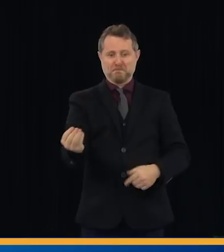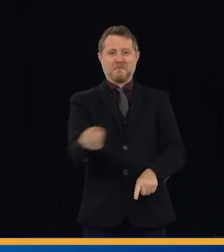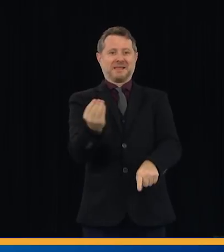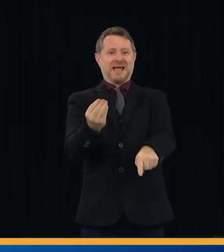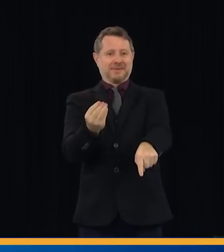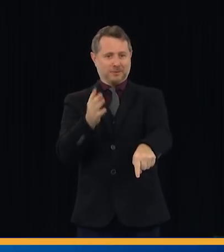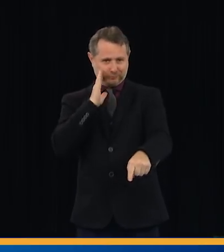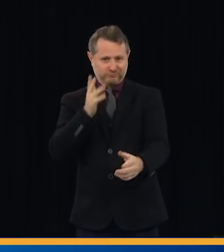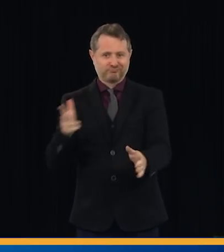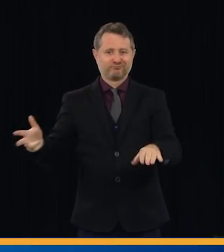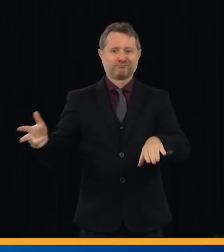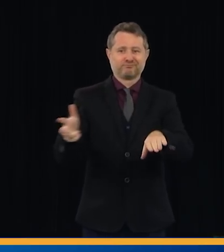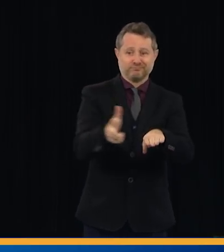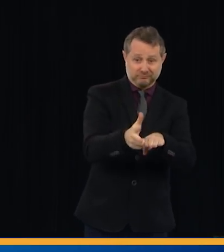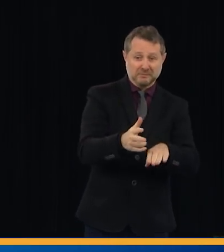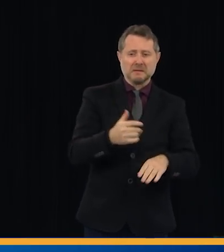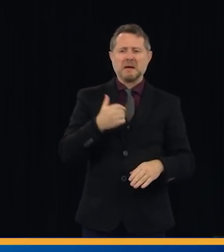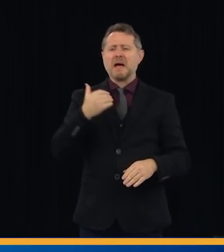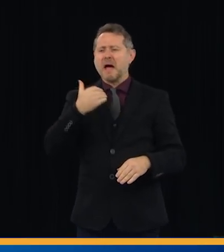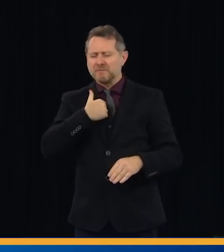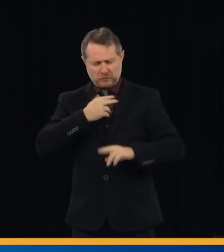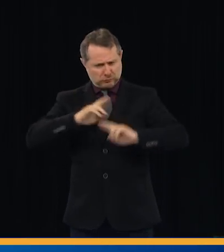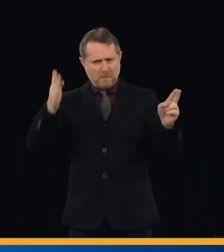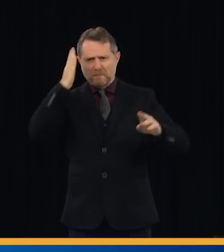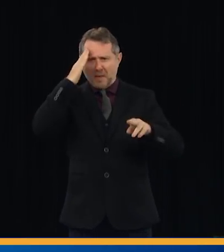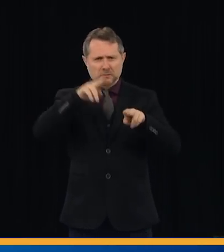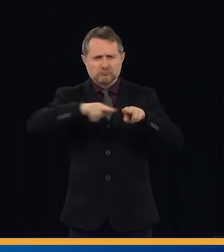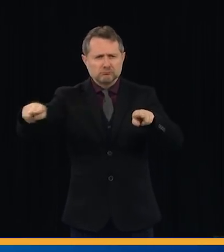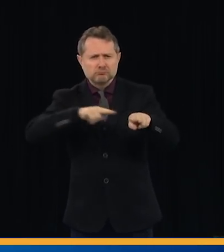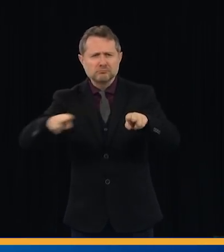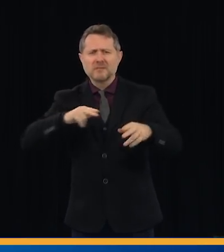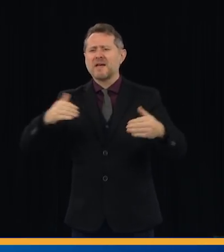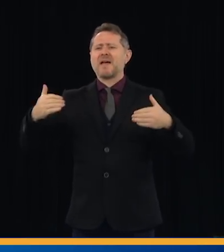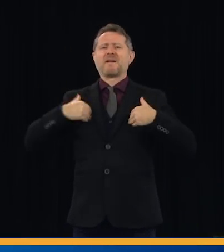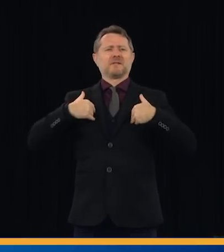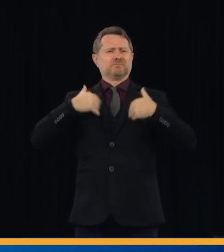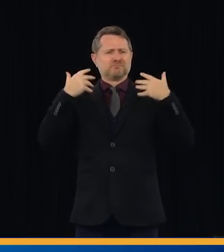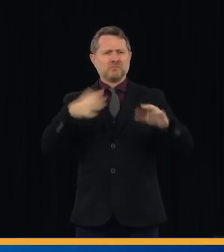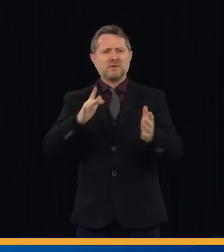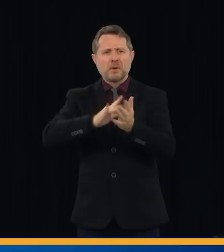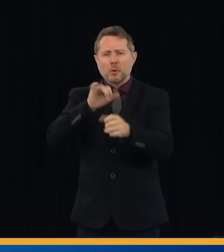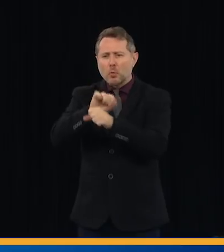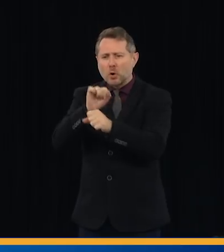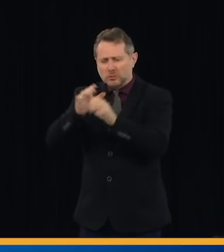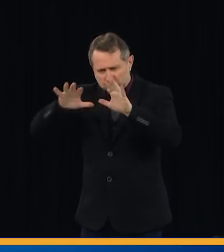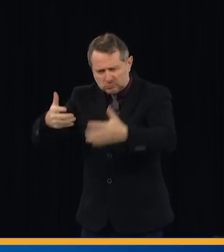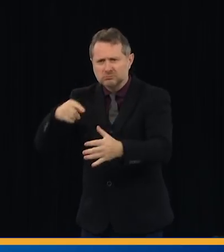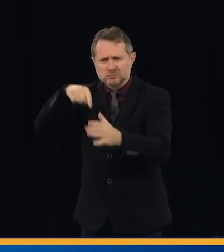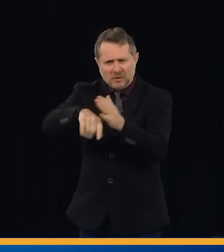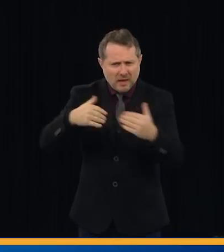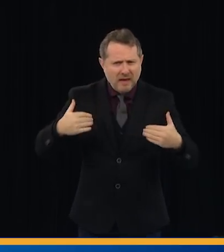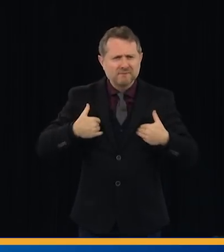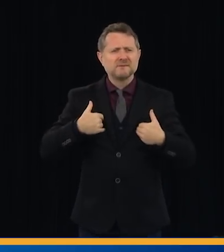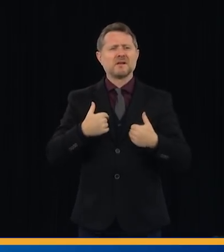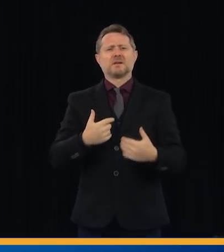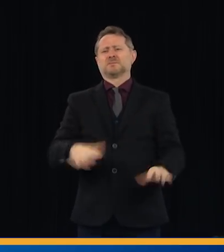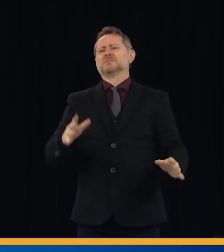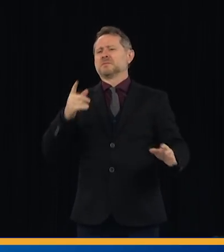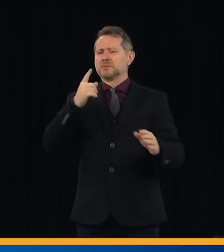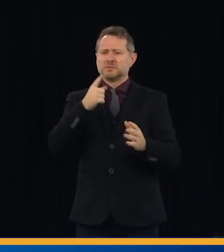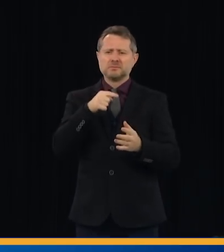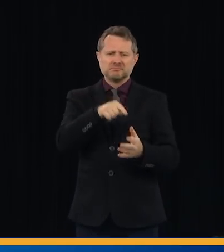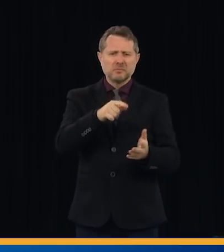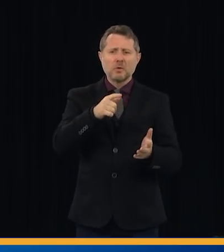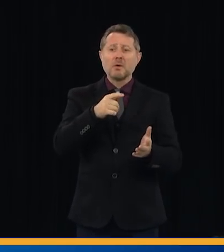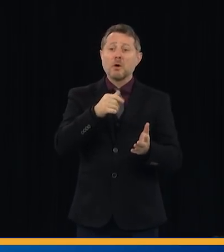medical personnel, which frankly are more important than the beds in this case. And it has operating